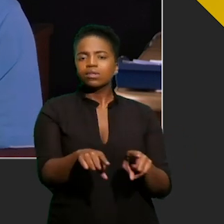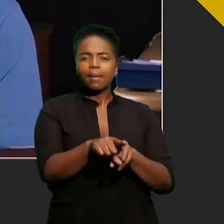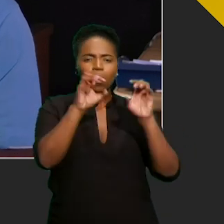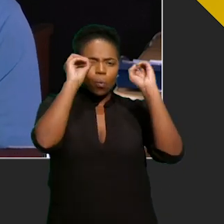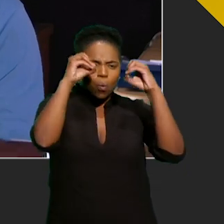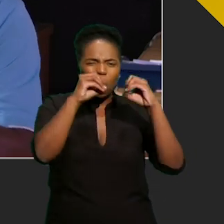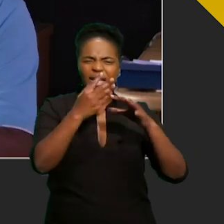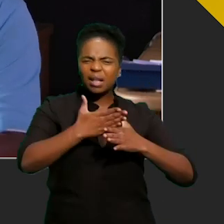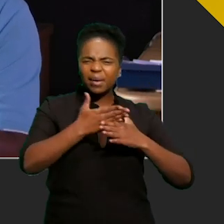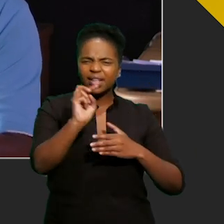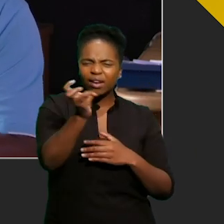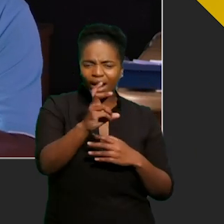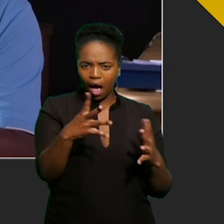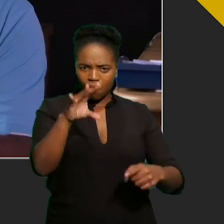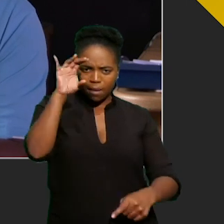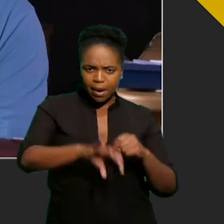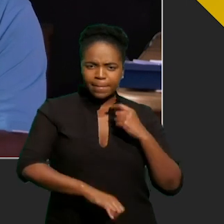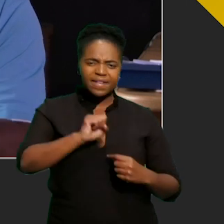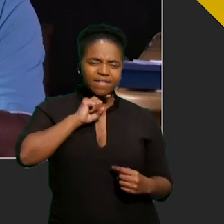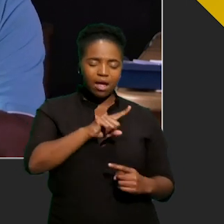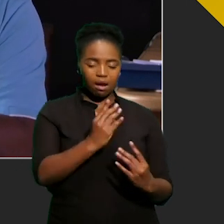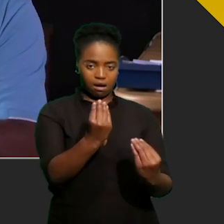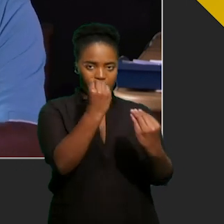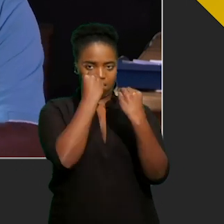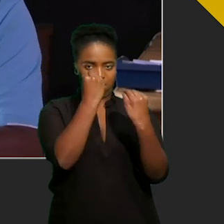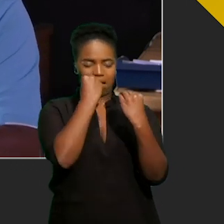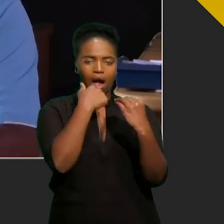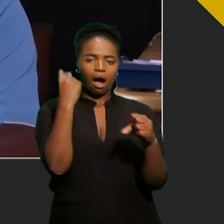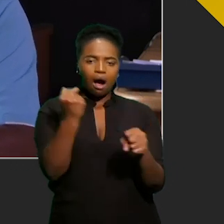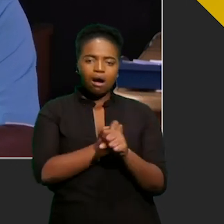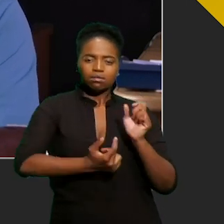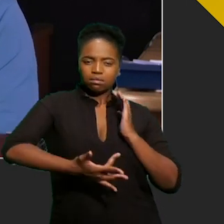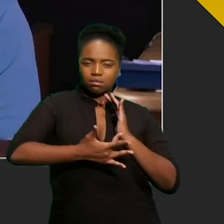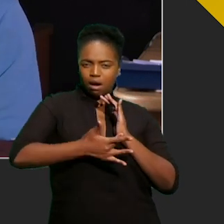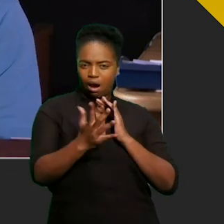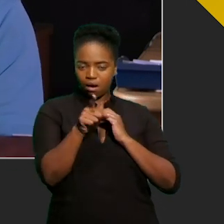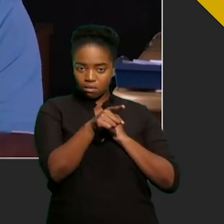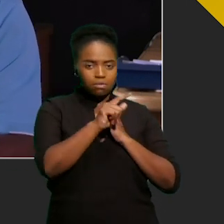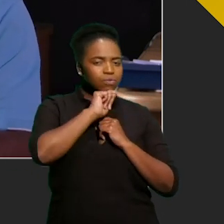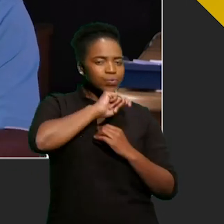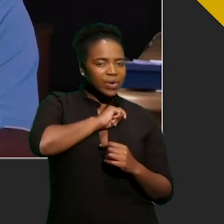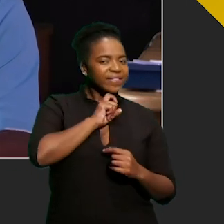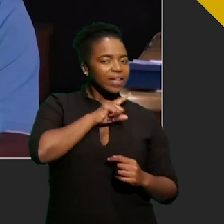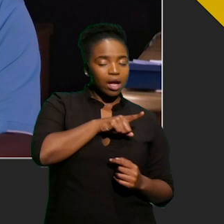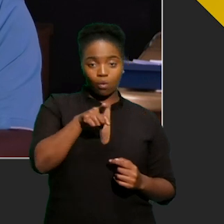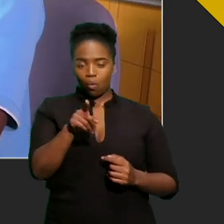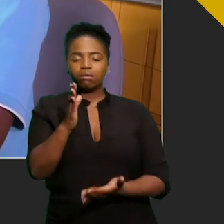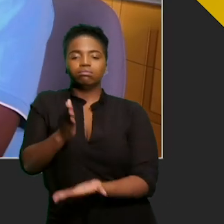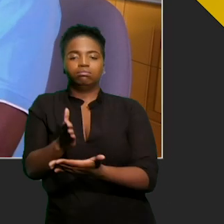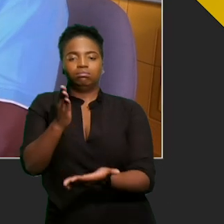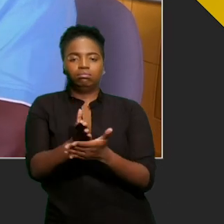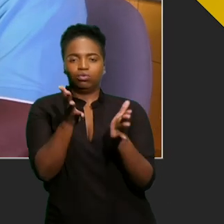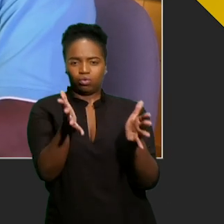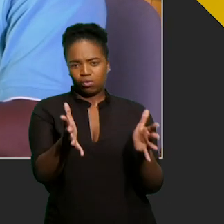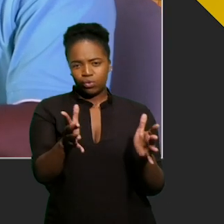Google and to try and teach us to understand the technology of how to verify a false